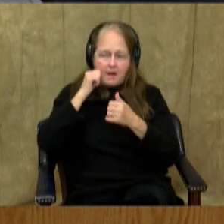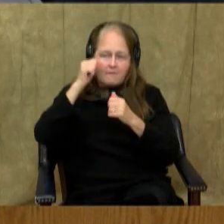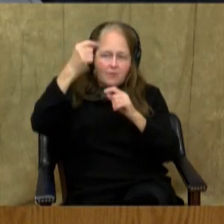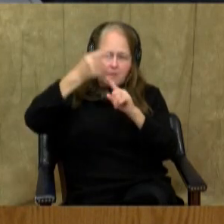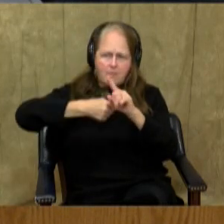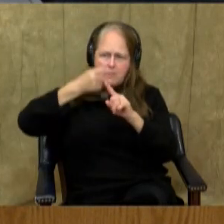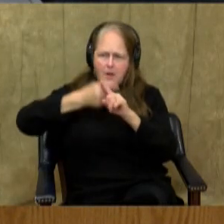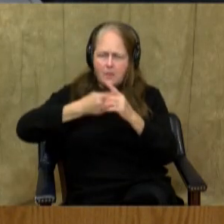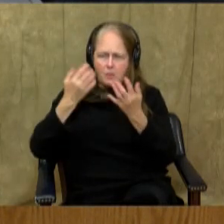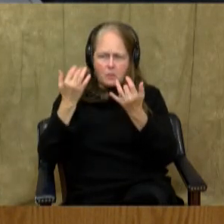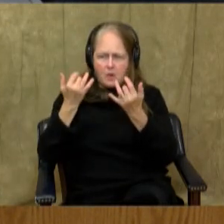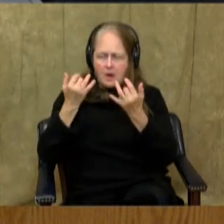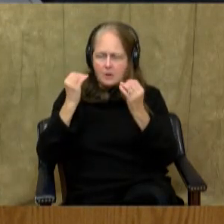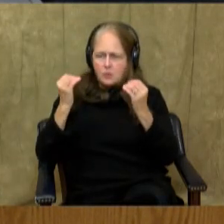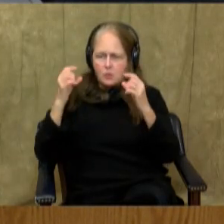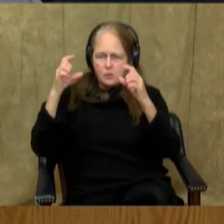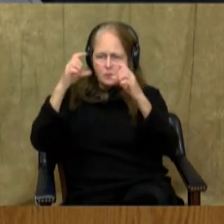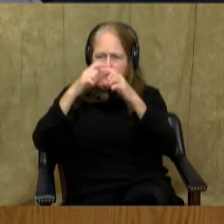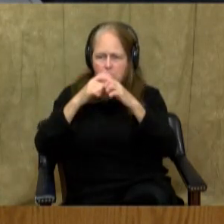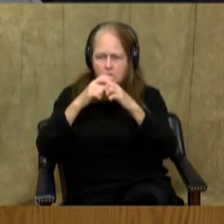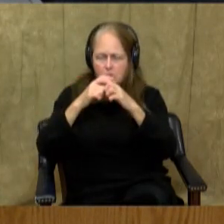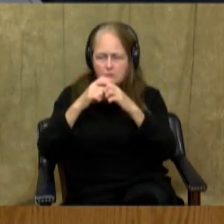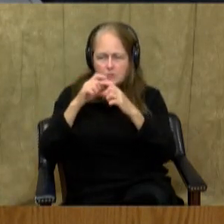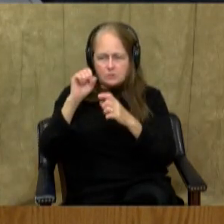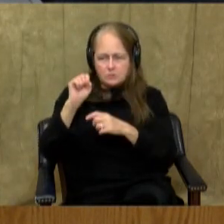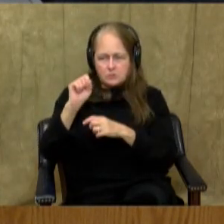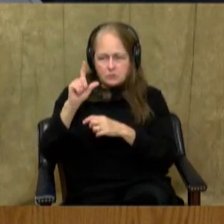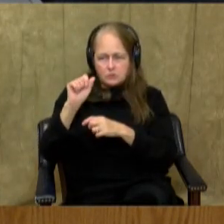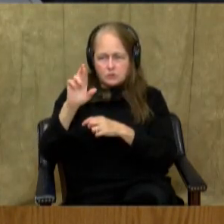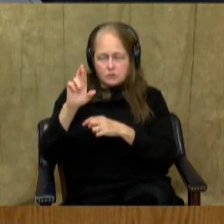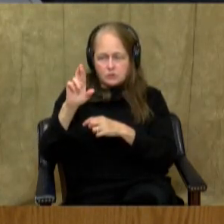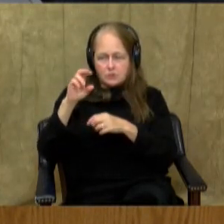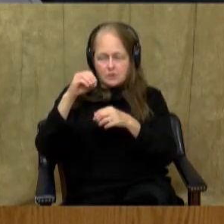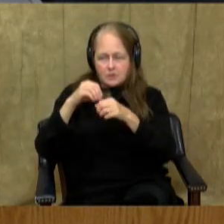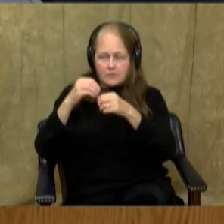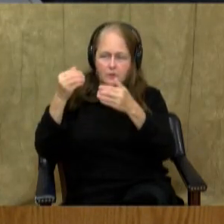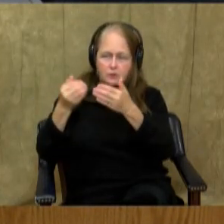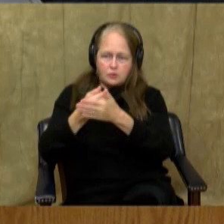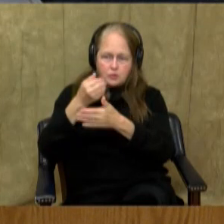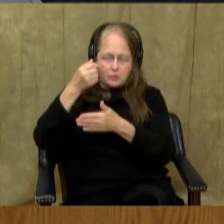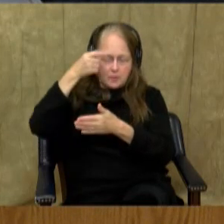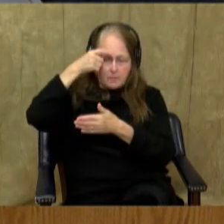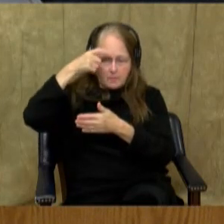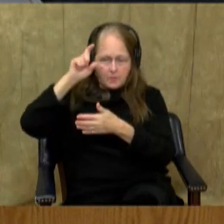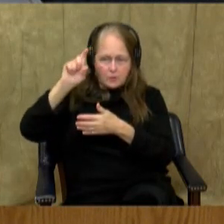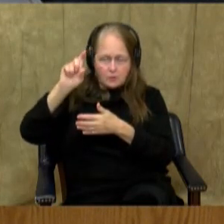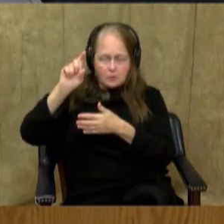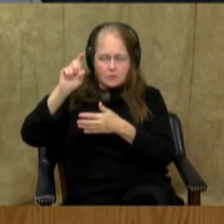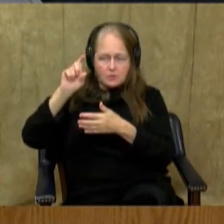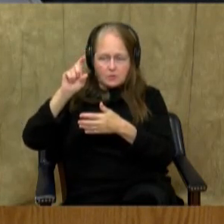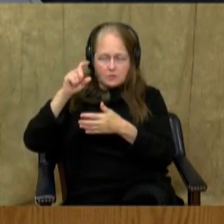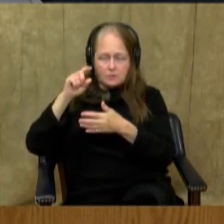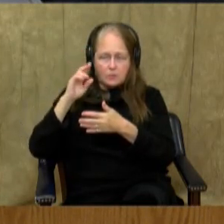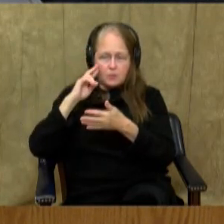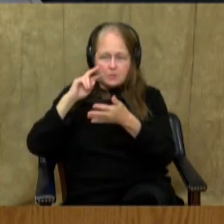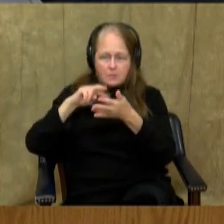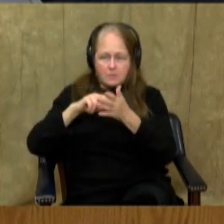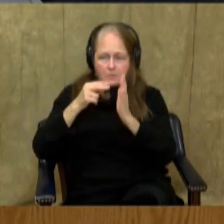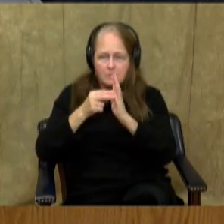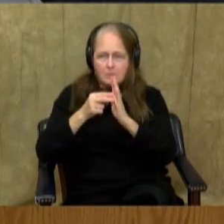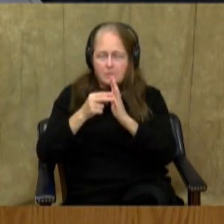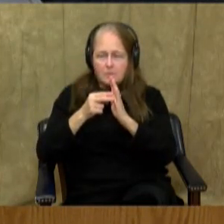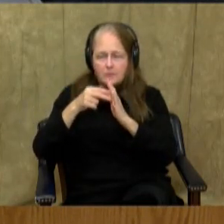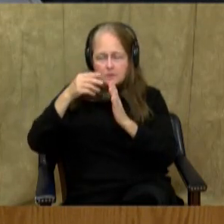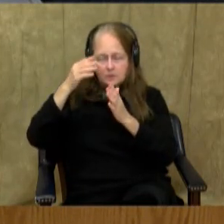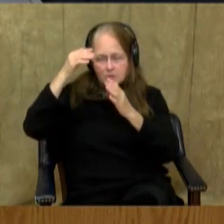month. If a solar eclipse happens in the new moon position, and by new moon position we mean, okay,